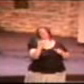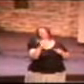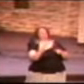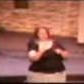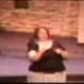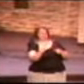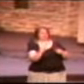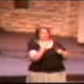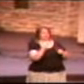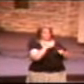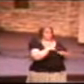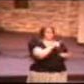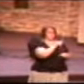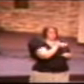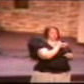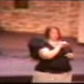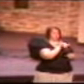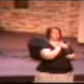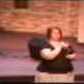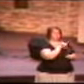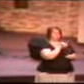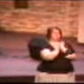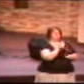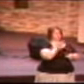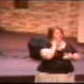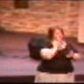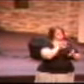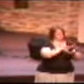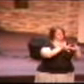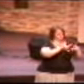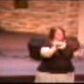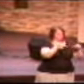have you ever had a loyalty card from a certain restaurant